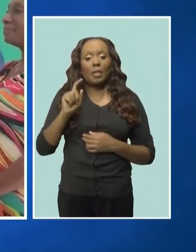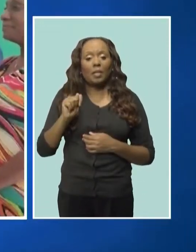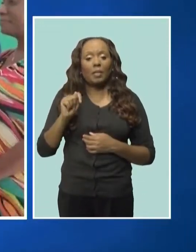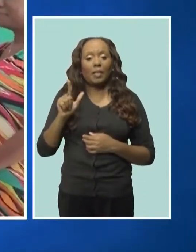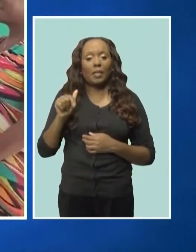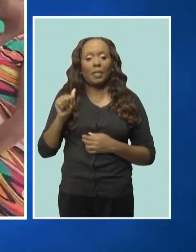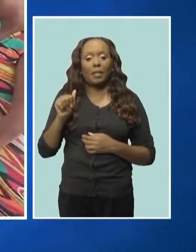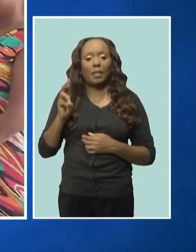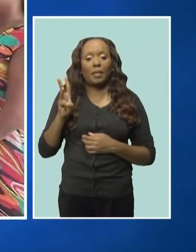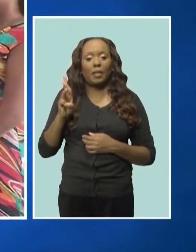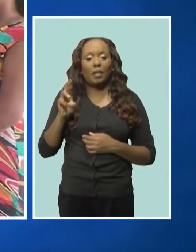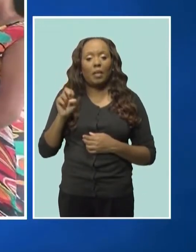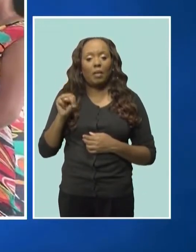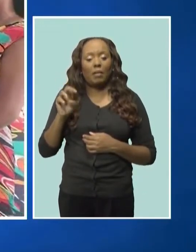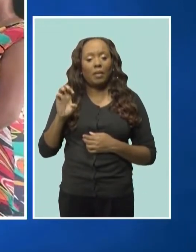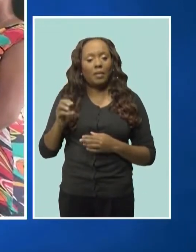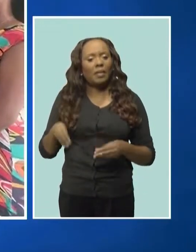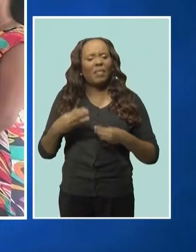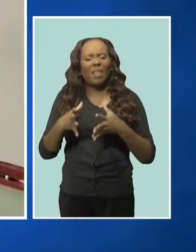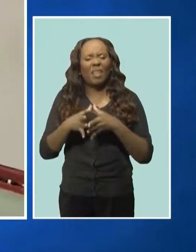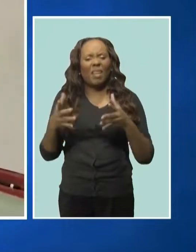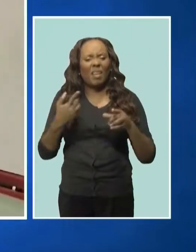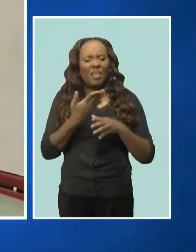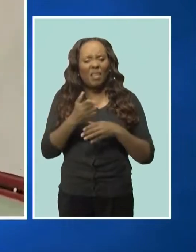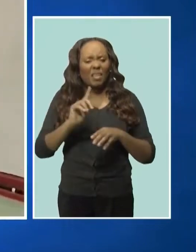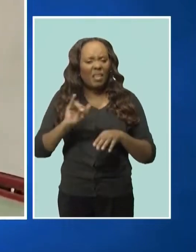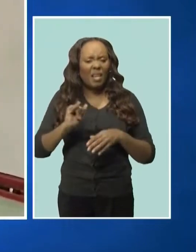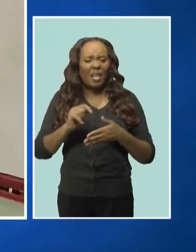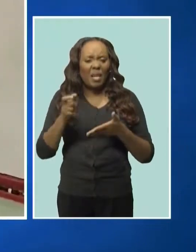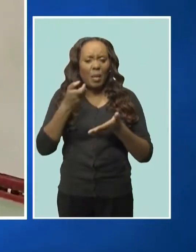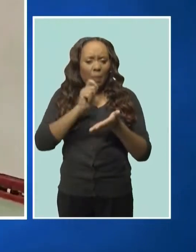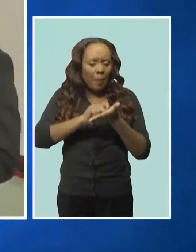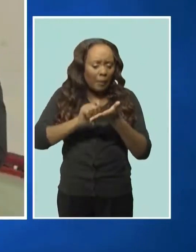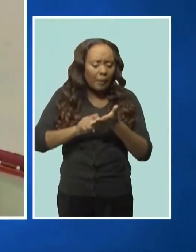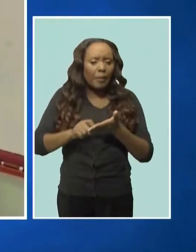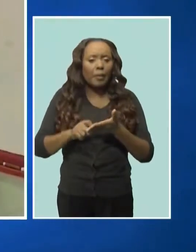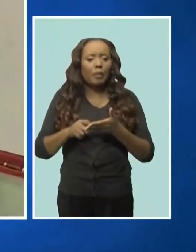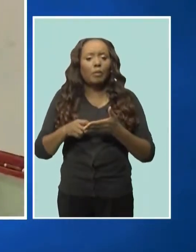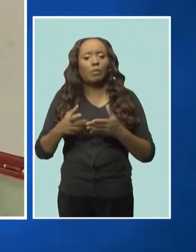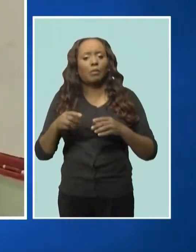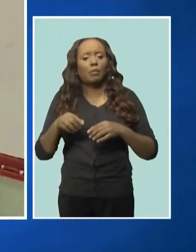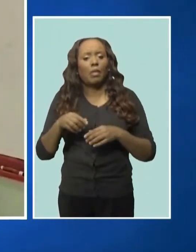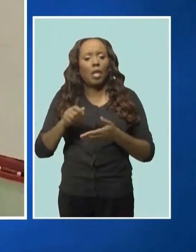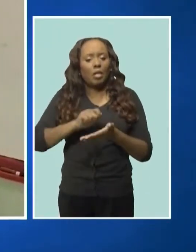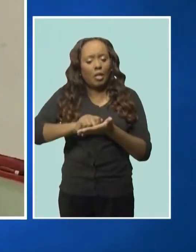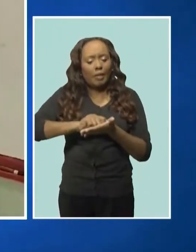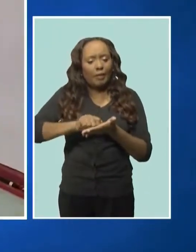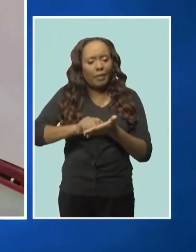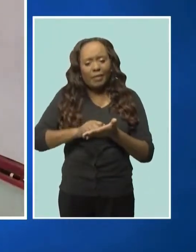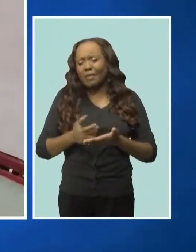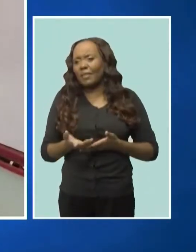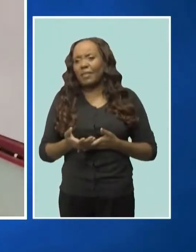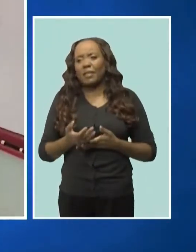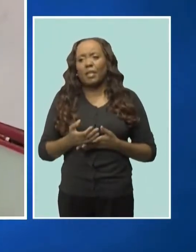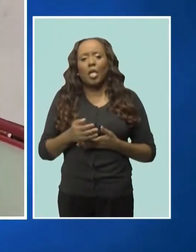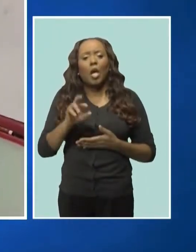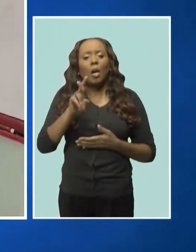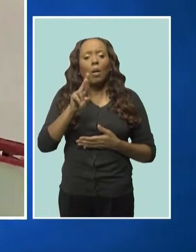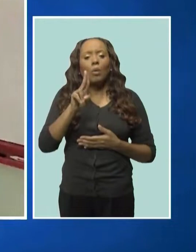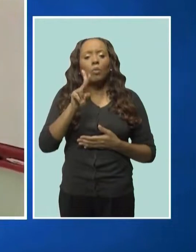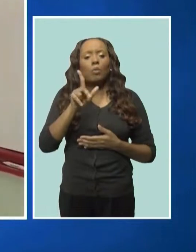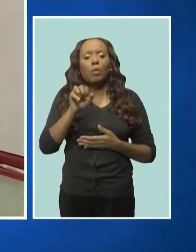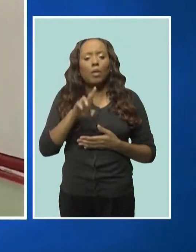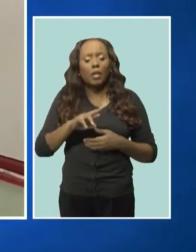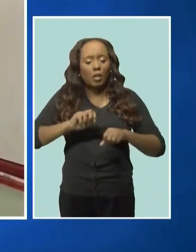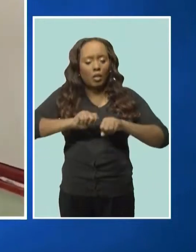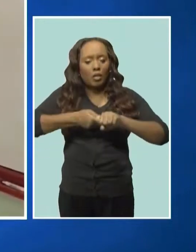packages which included rulers, pencils, sharpeners and erasers, among other items. Minister Gooding-Edgill says he is pleased to